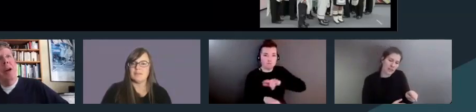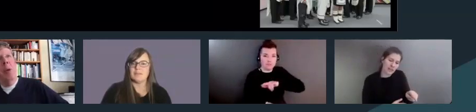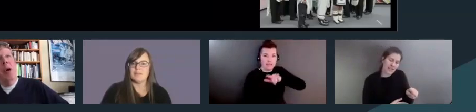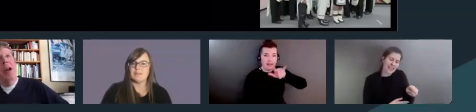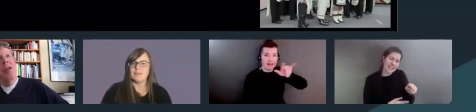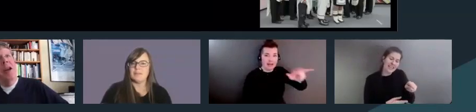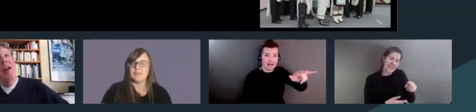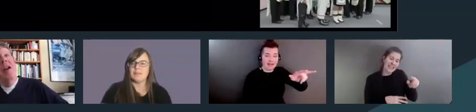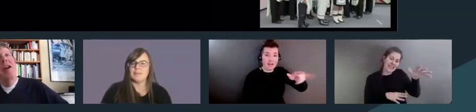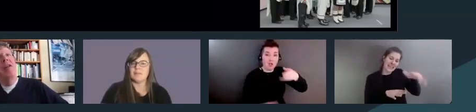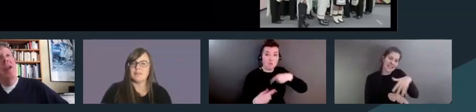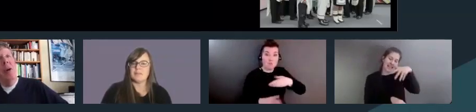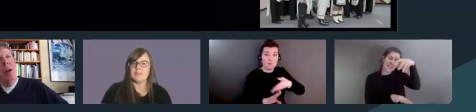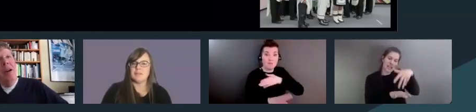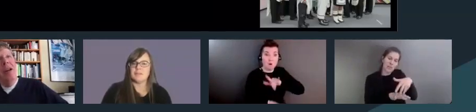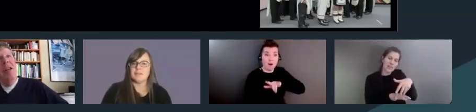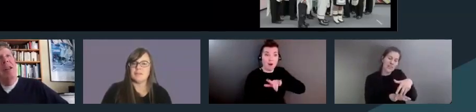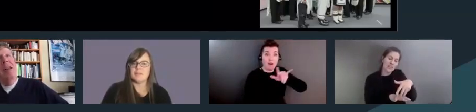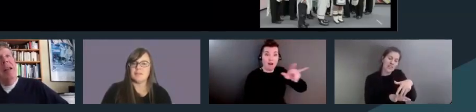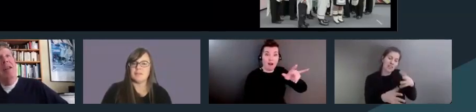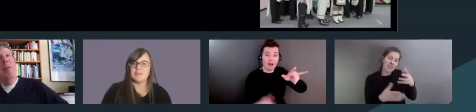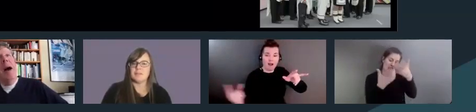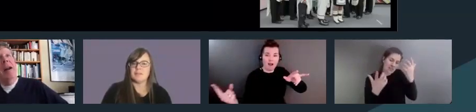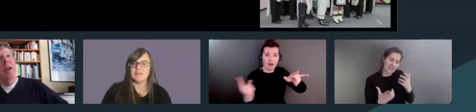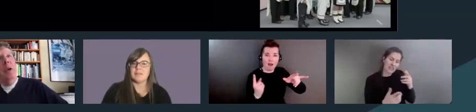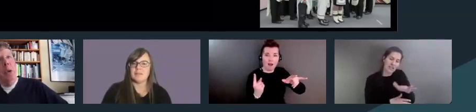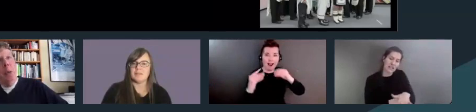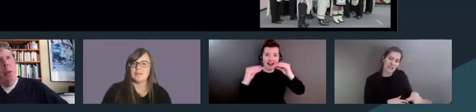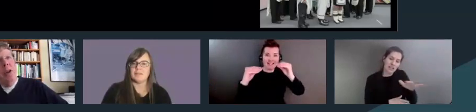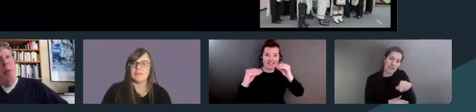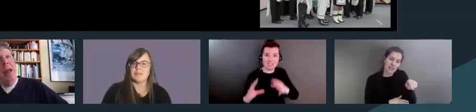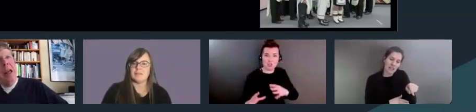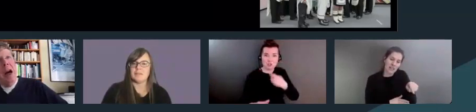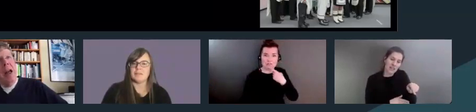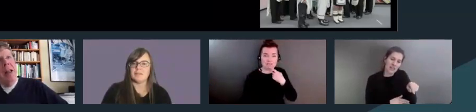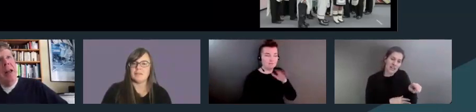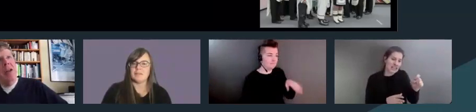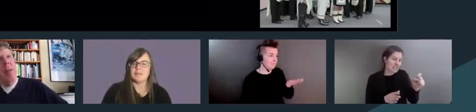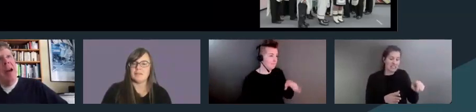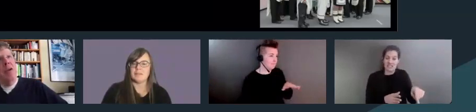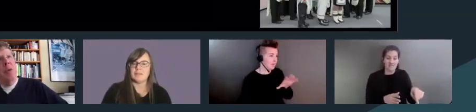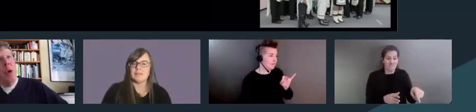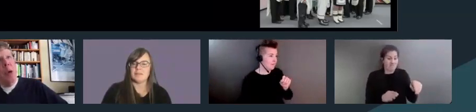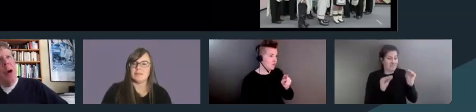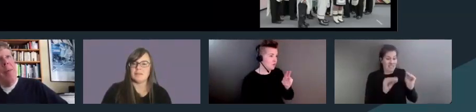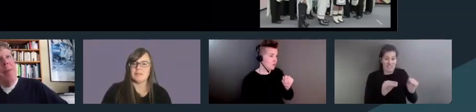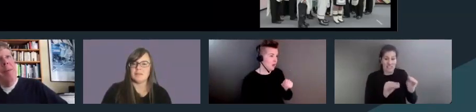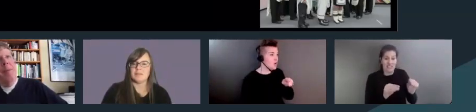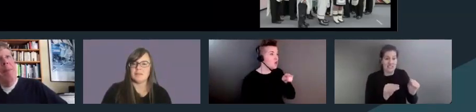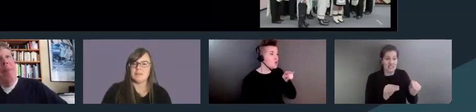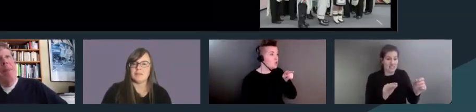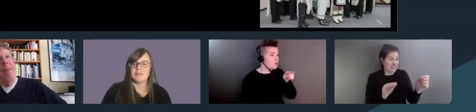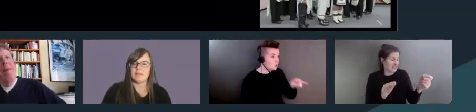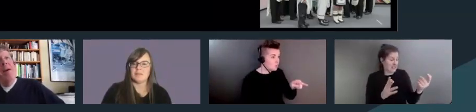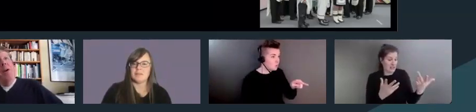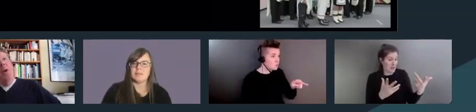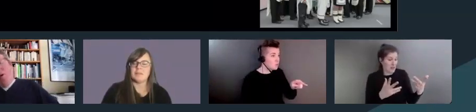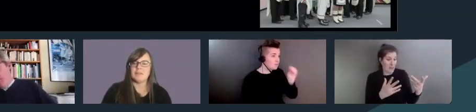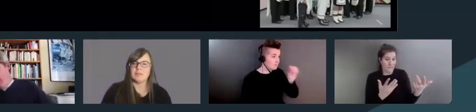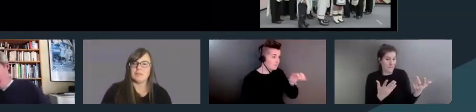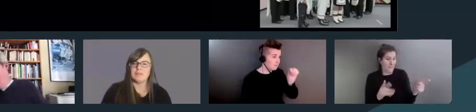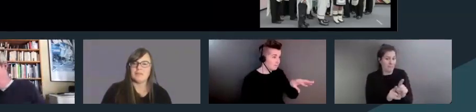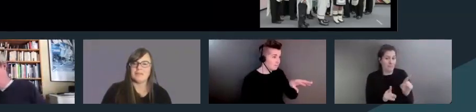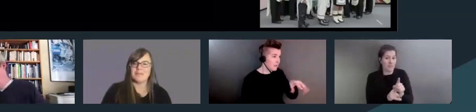up to her at the airport and said, "Fiona, take this back to UPEI and get us a master's program."